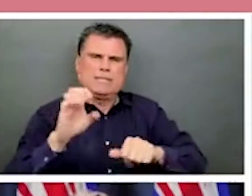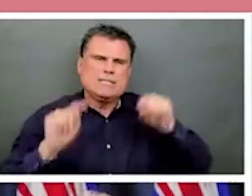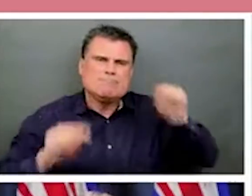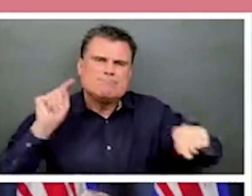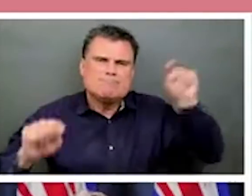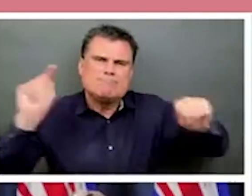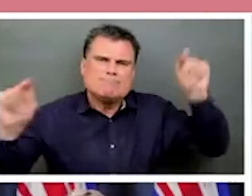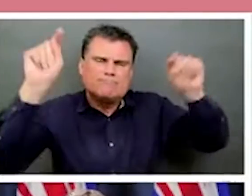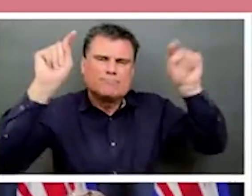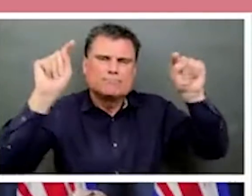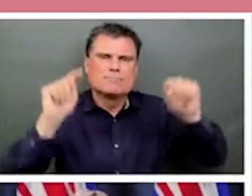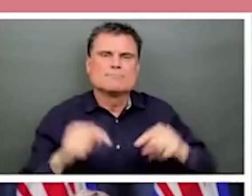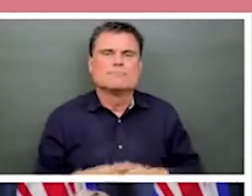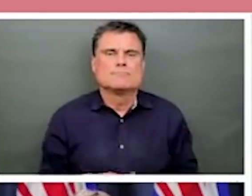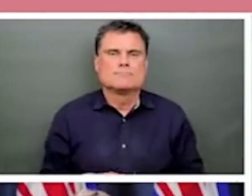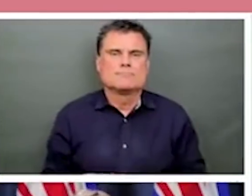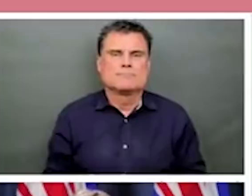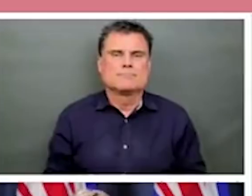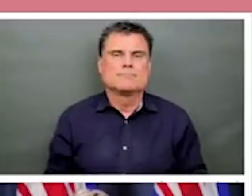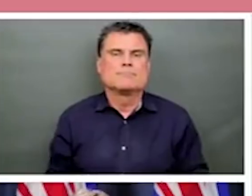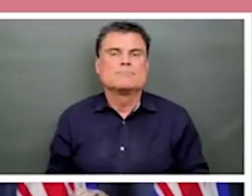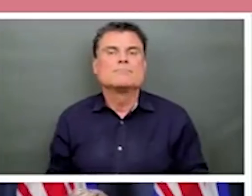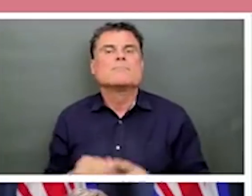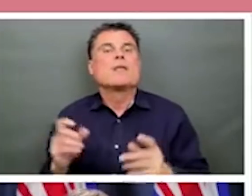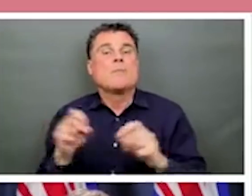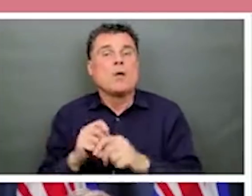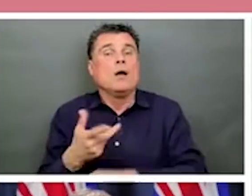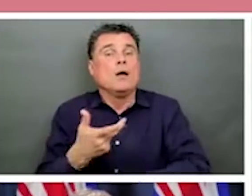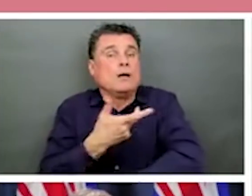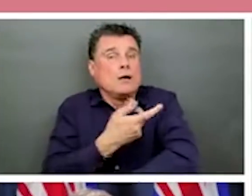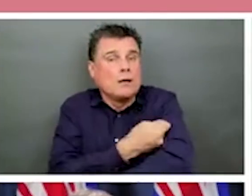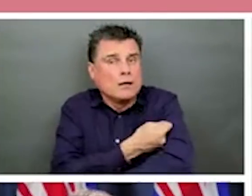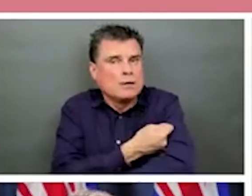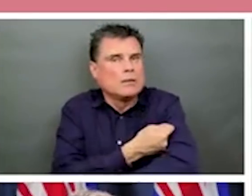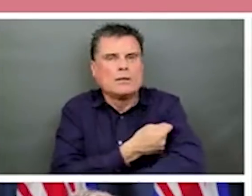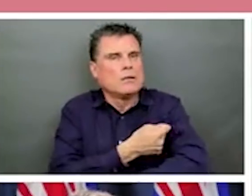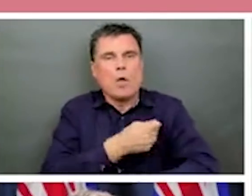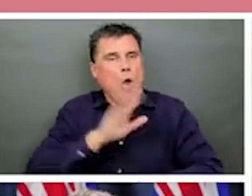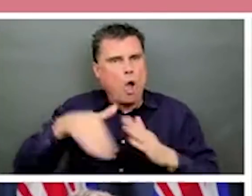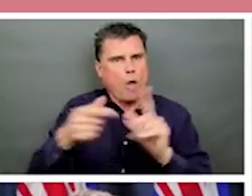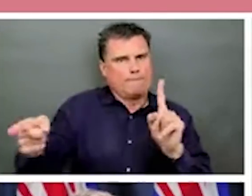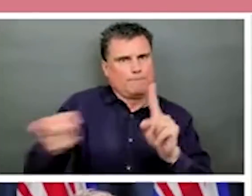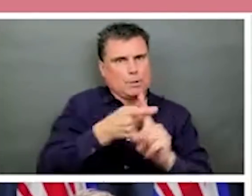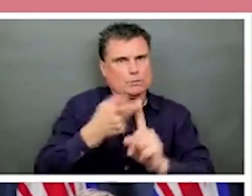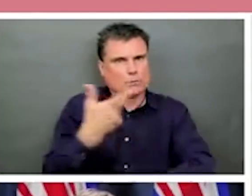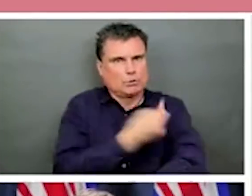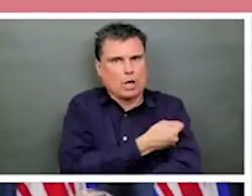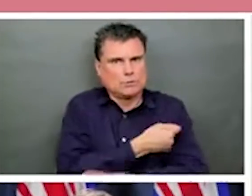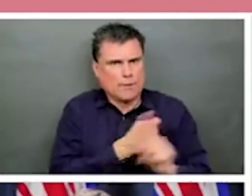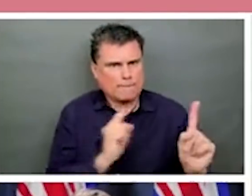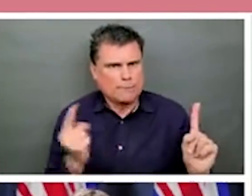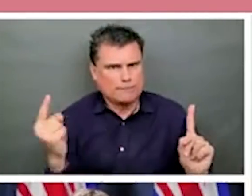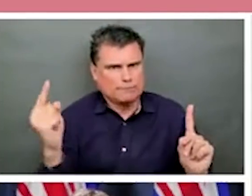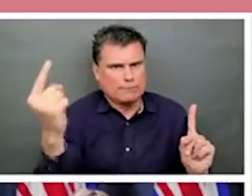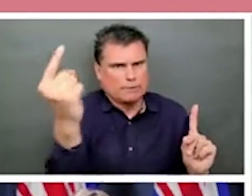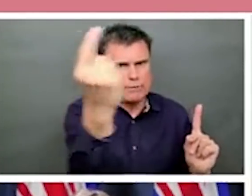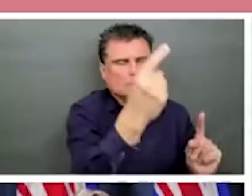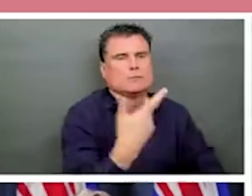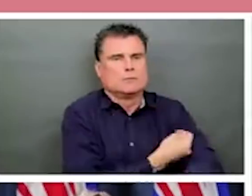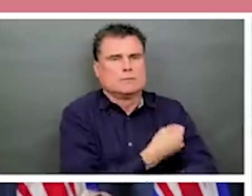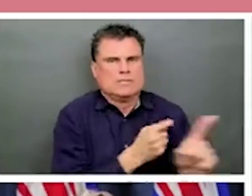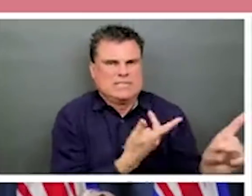happening pretty much at the same time and in a complex schedule. So we really have to know what vaccine